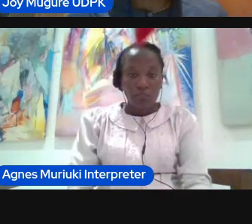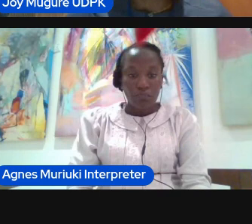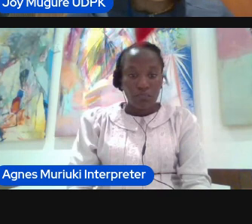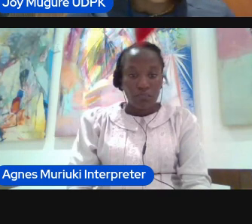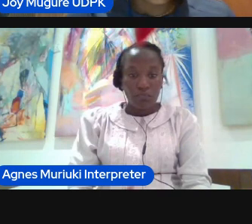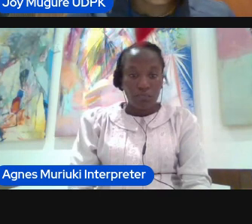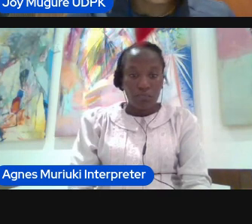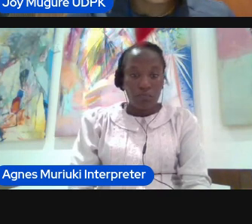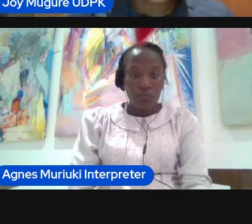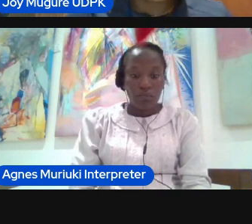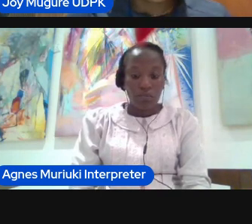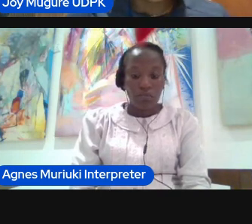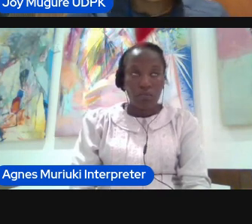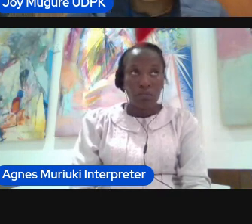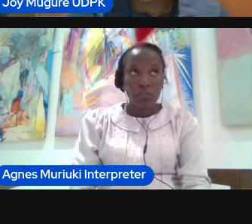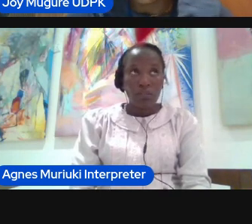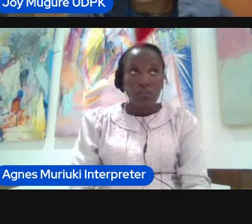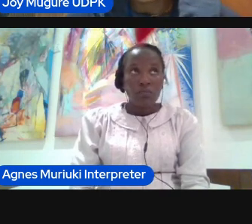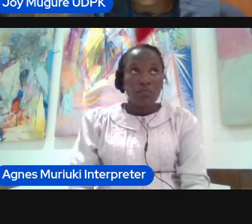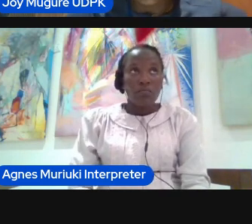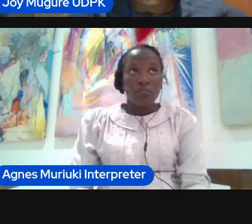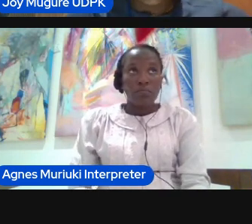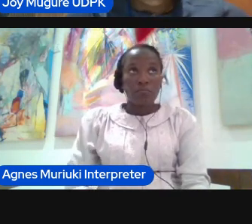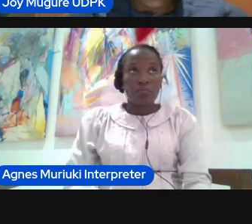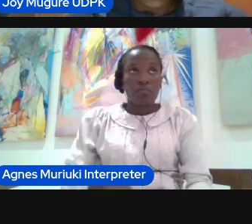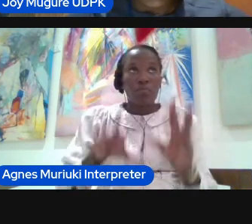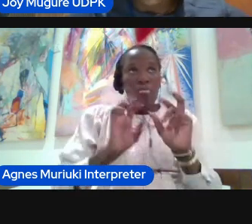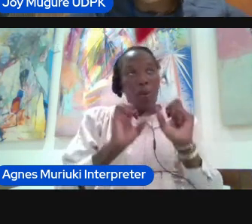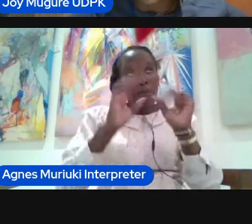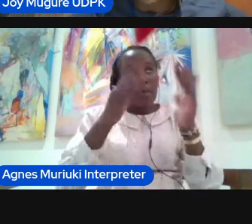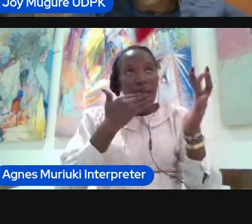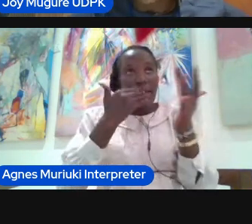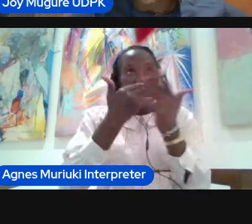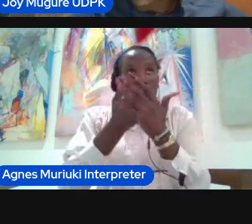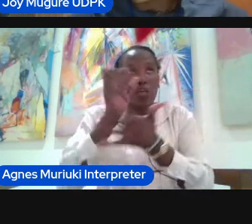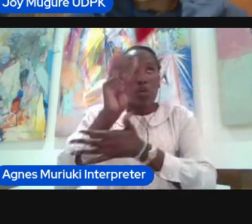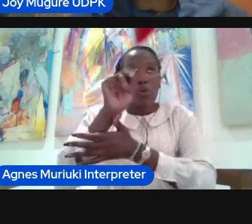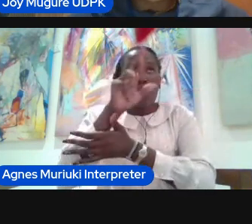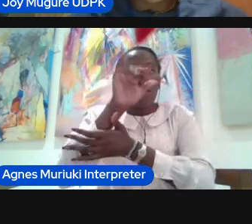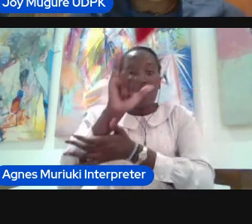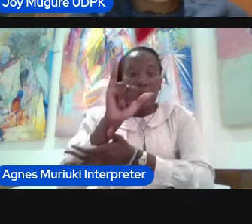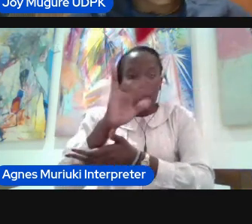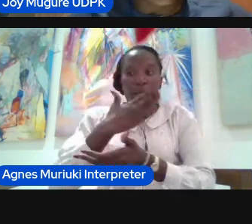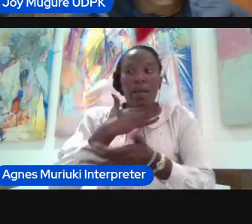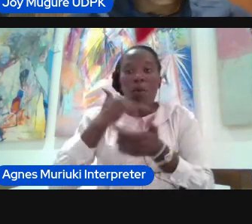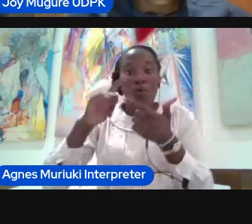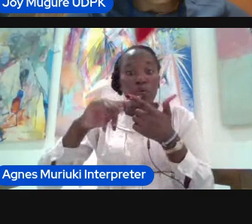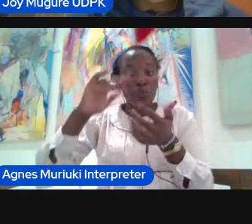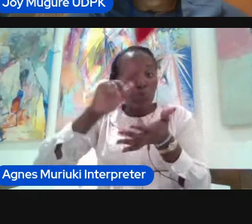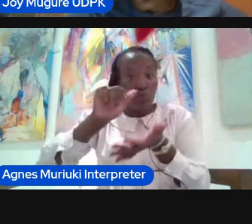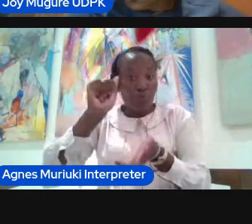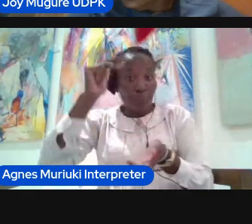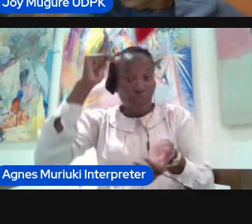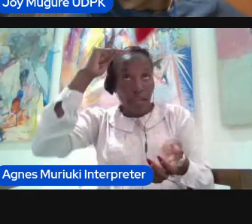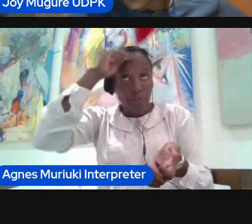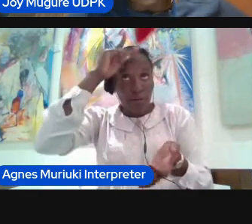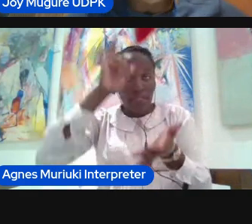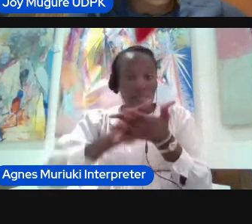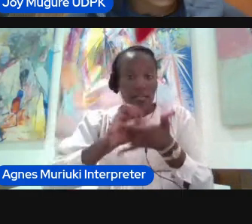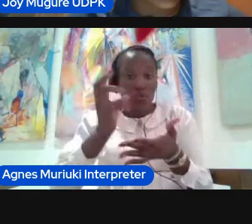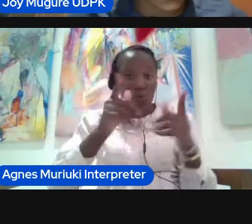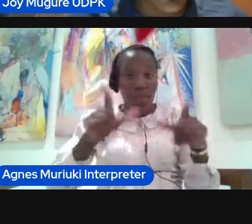All right, thank you so much, Mary. Just acknowledging that we are live